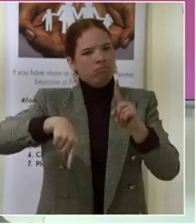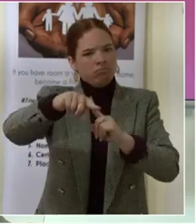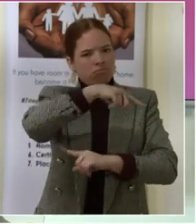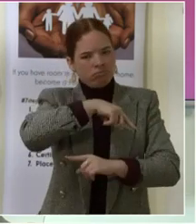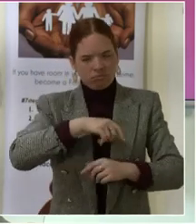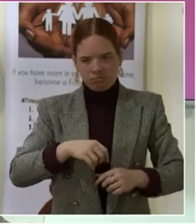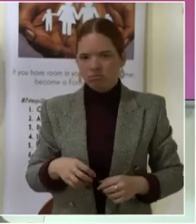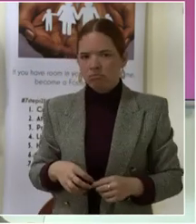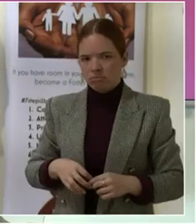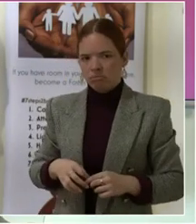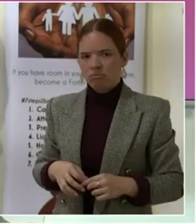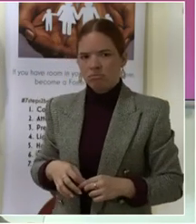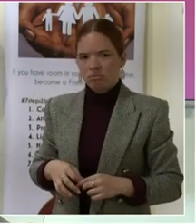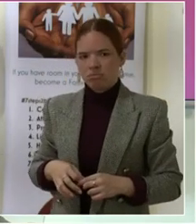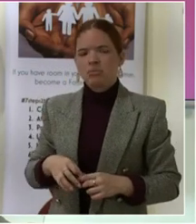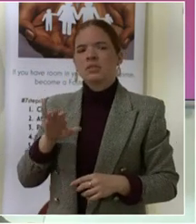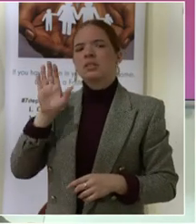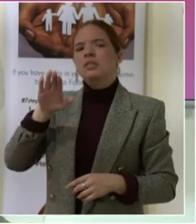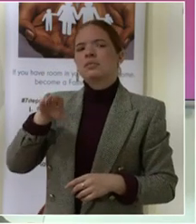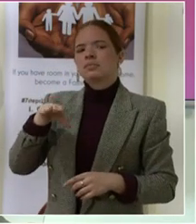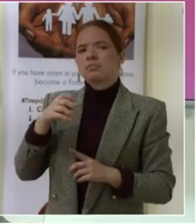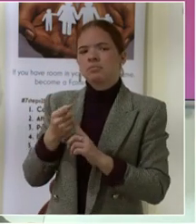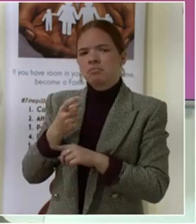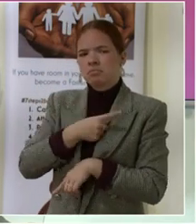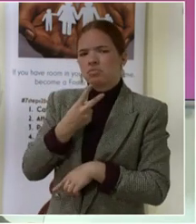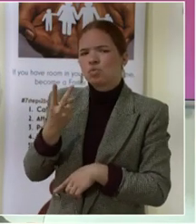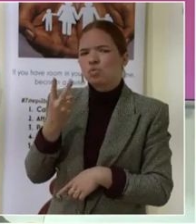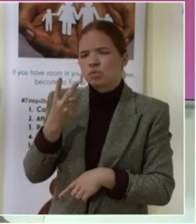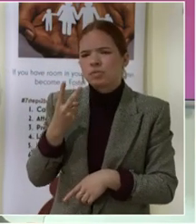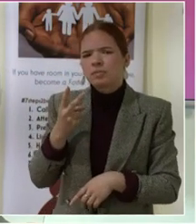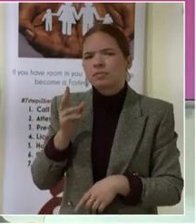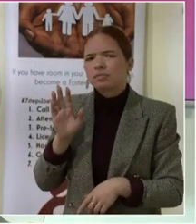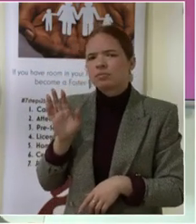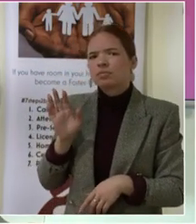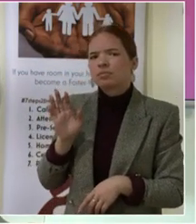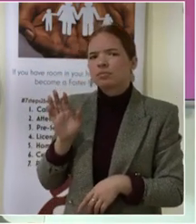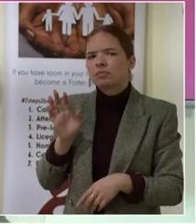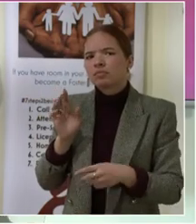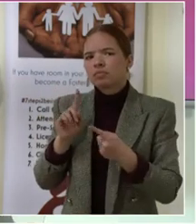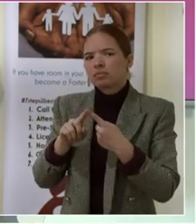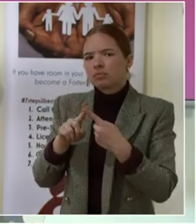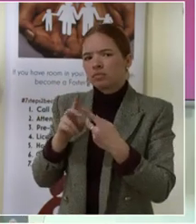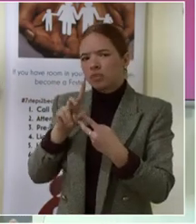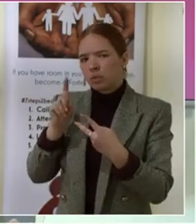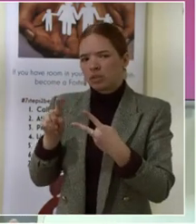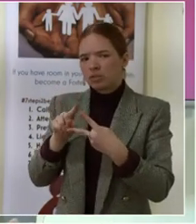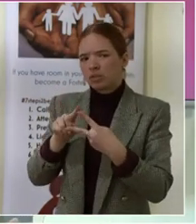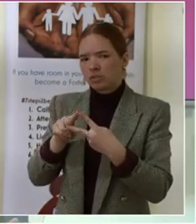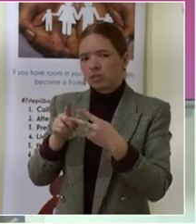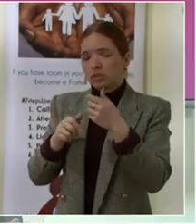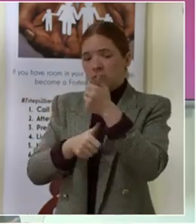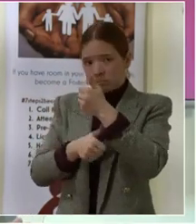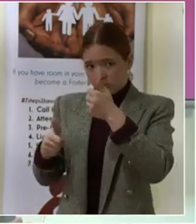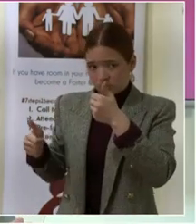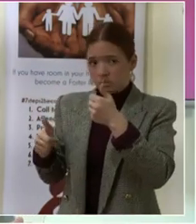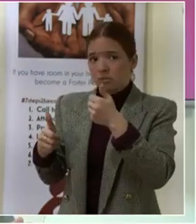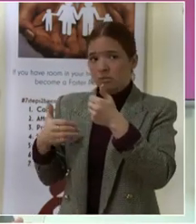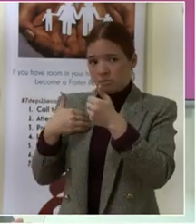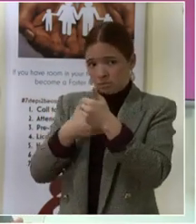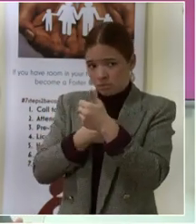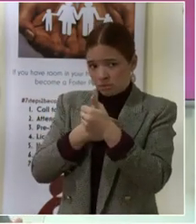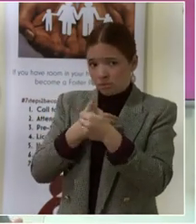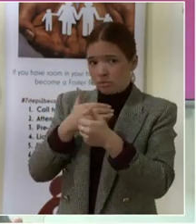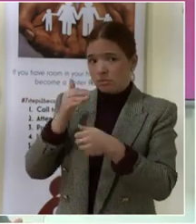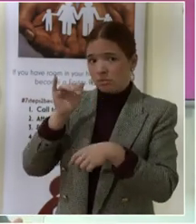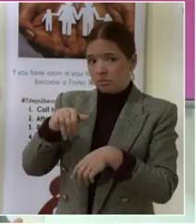Okay. Two off-topic questions, Mayor. One, you've been making a lot of cabinet and personnel moves and announcements. Can you update us on where you are